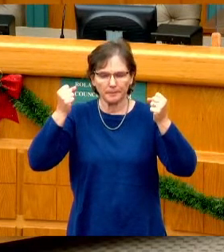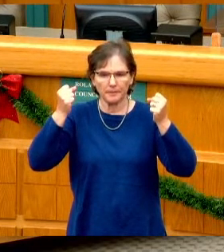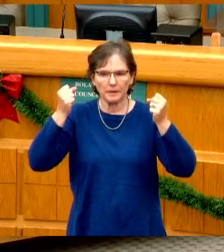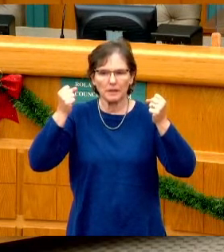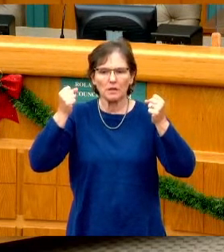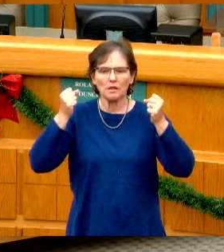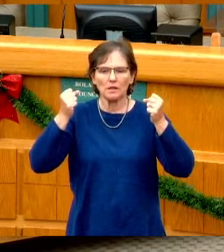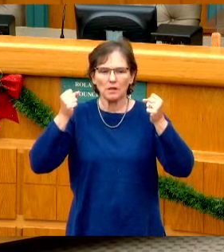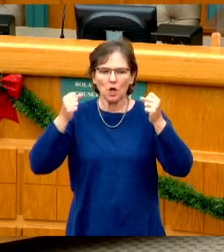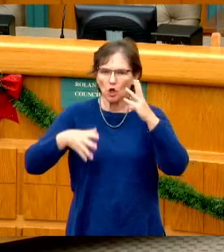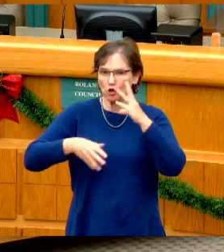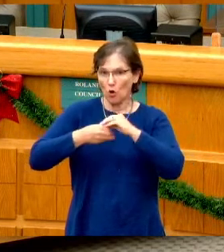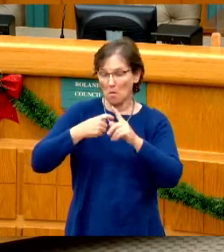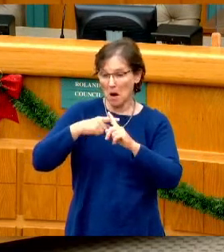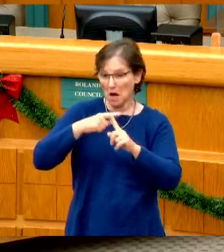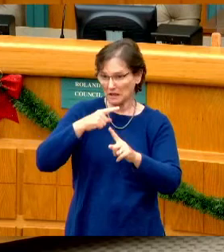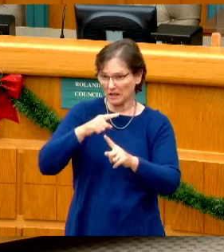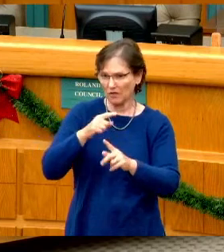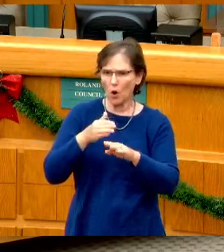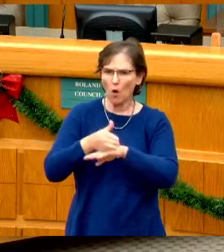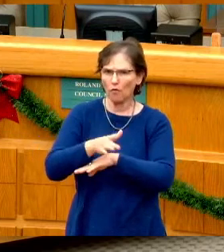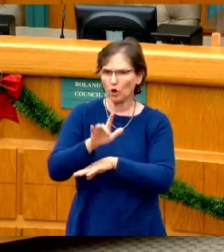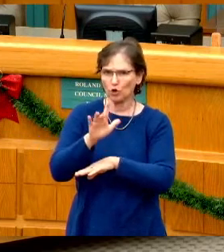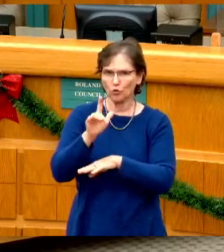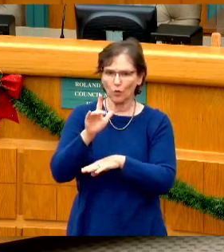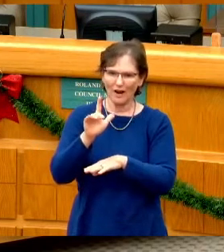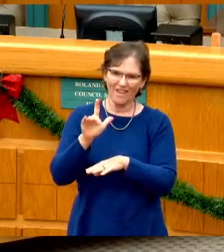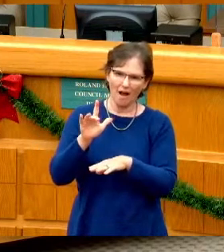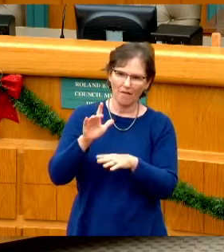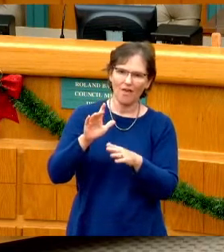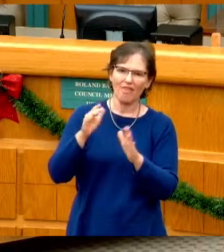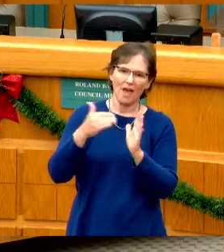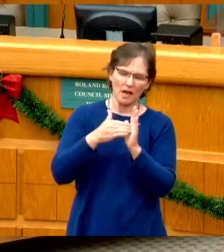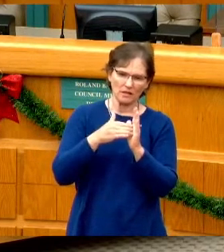25,612 cases. So that leaves active cases at